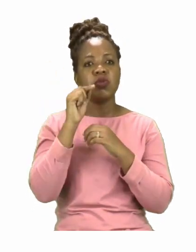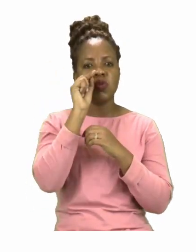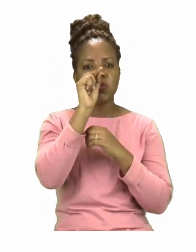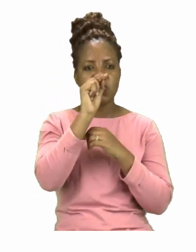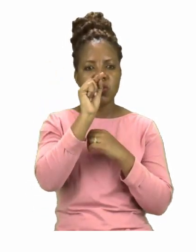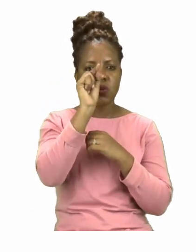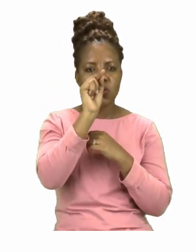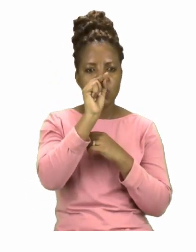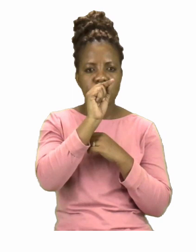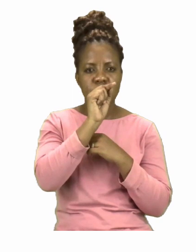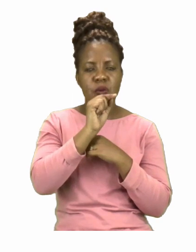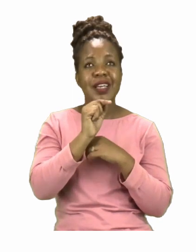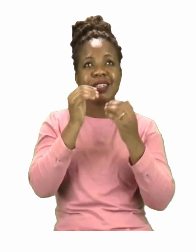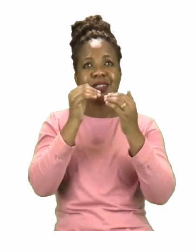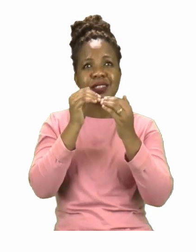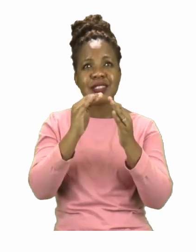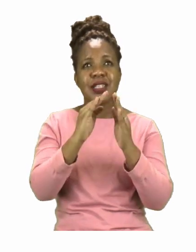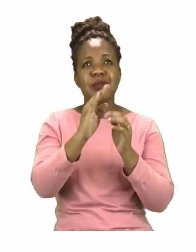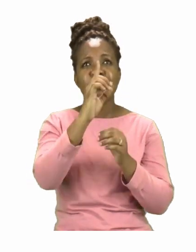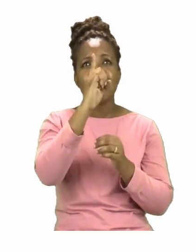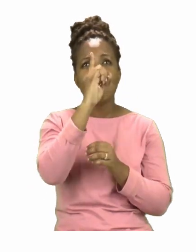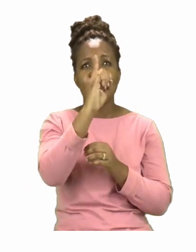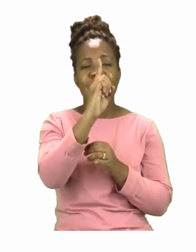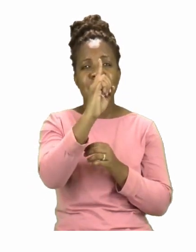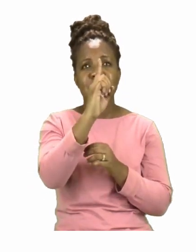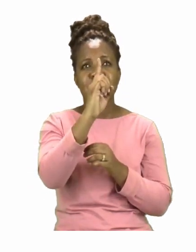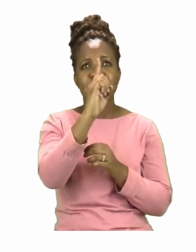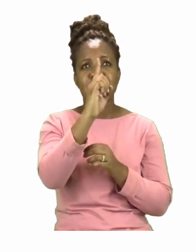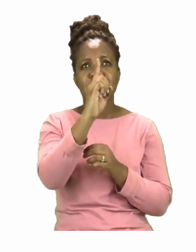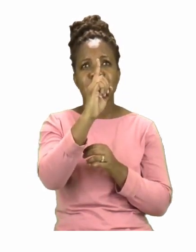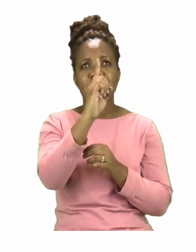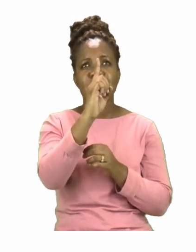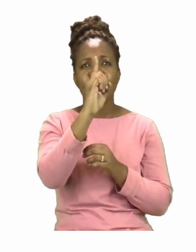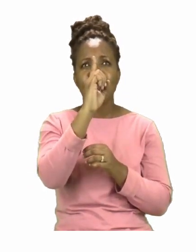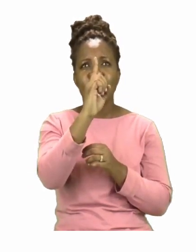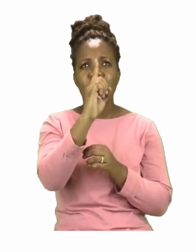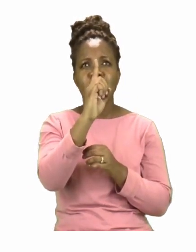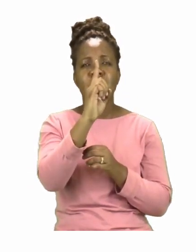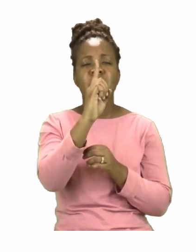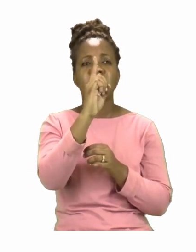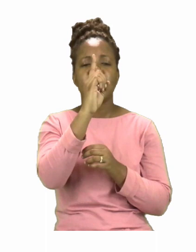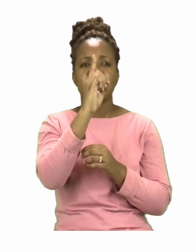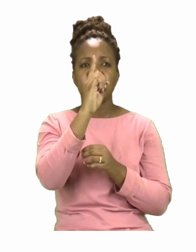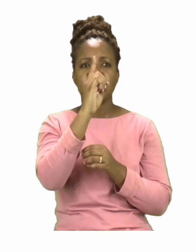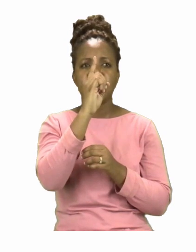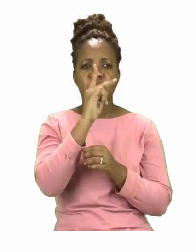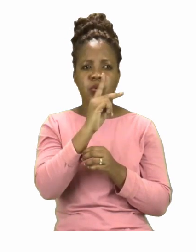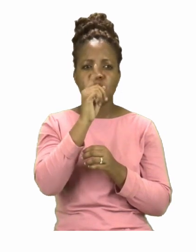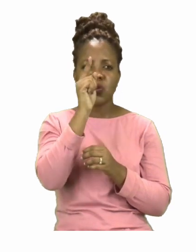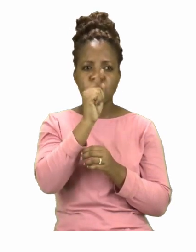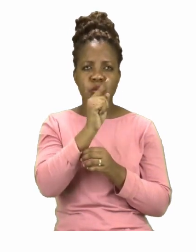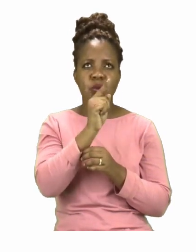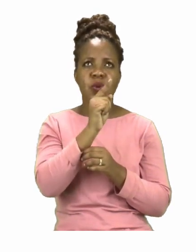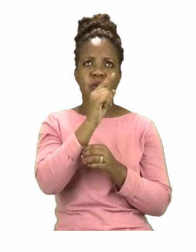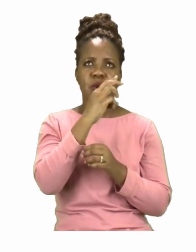show you how you can move from one number to another. Now, I have it